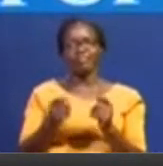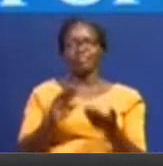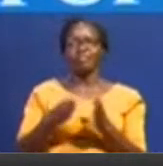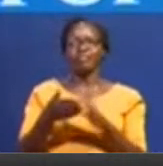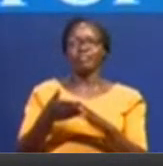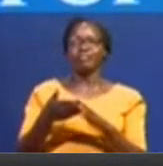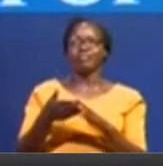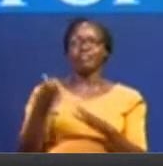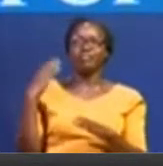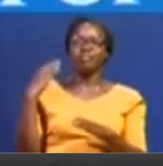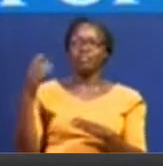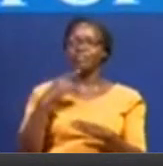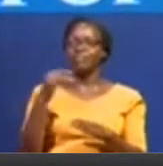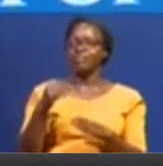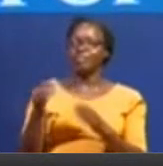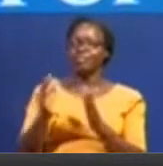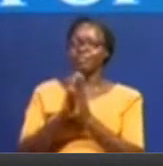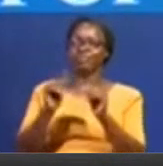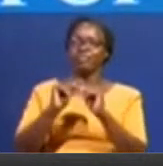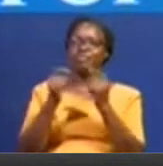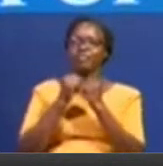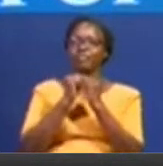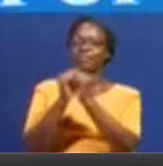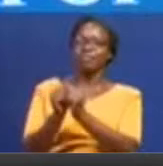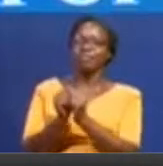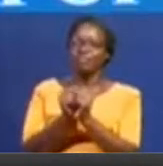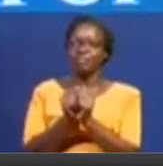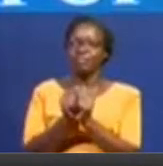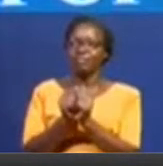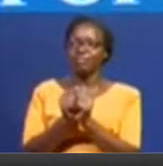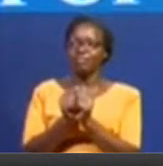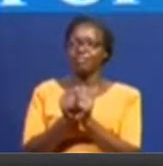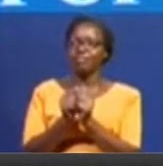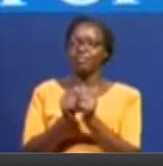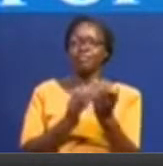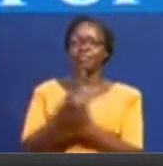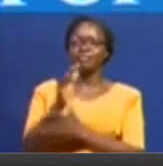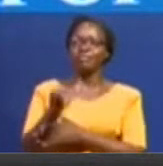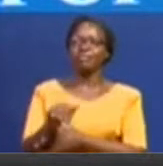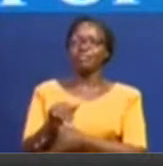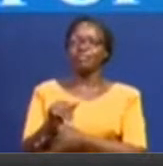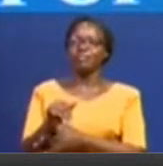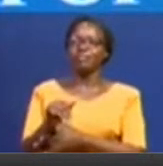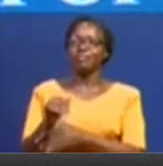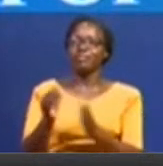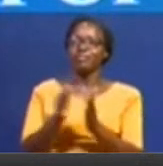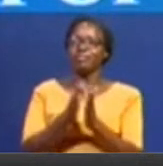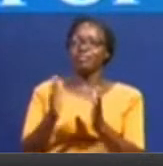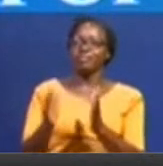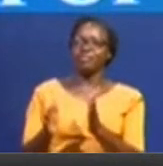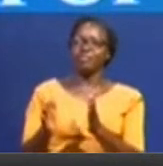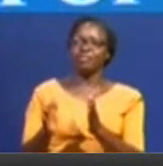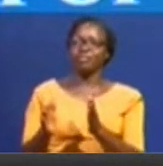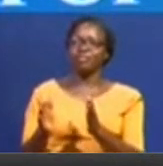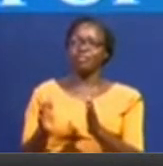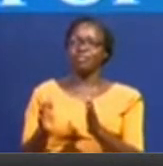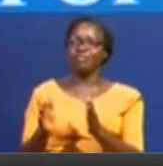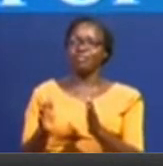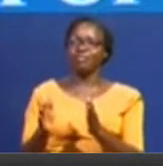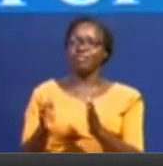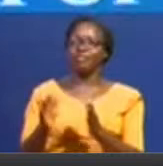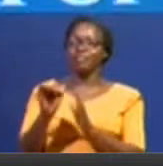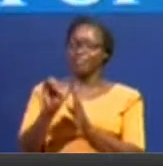being the chair. So you put the team together, you have to ensure that the timelines that you have, you are able to meet them,